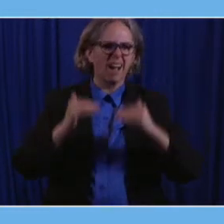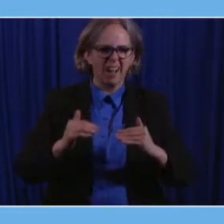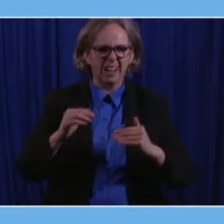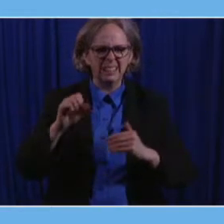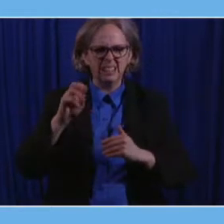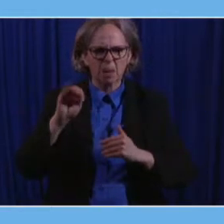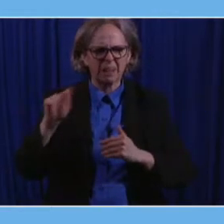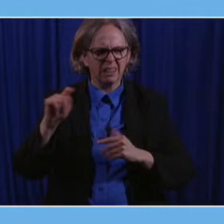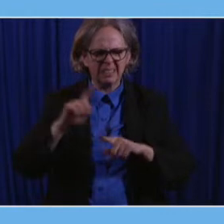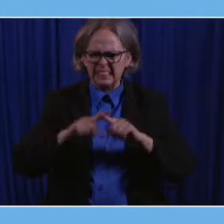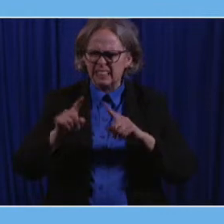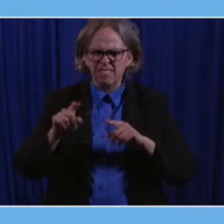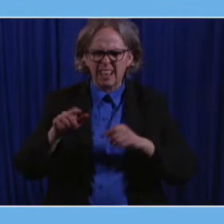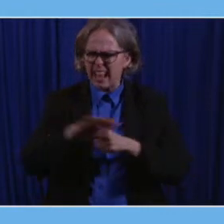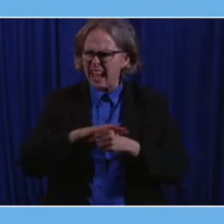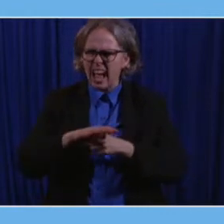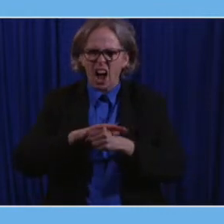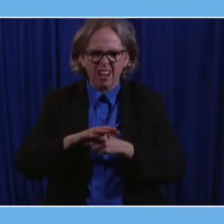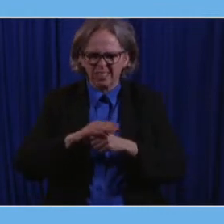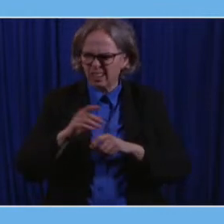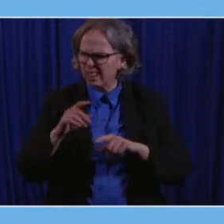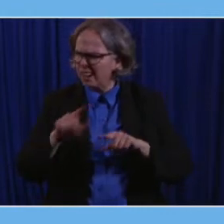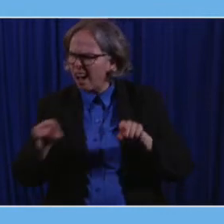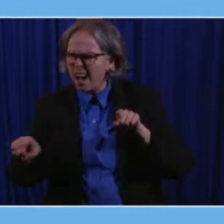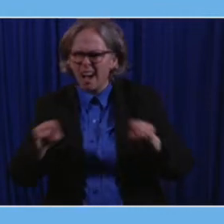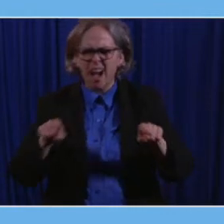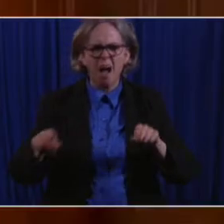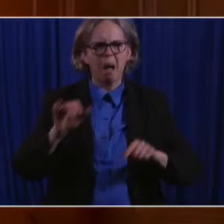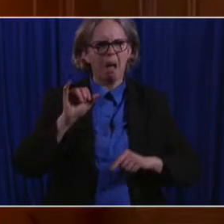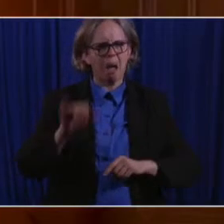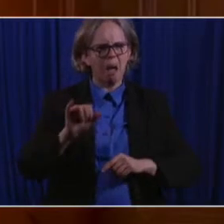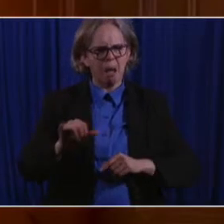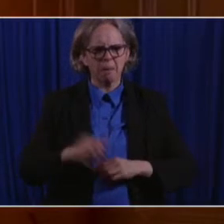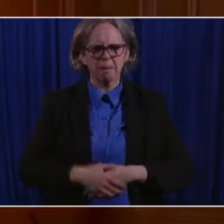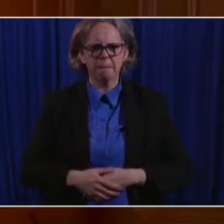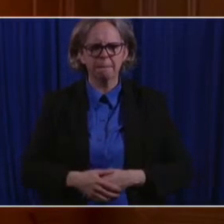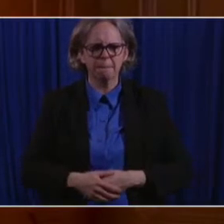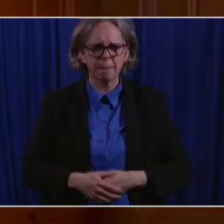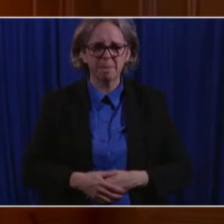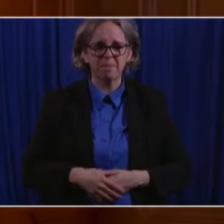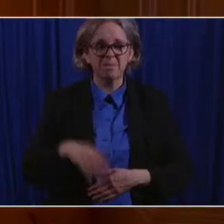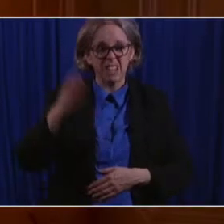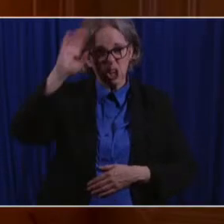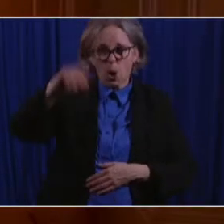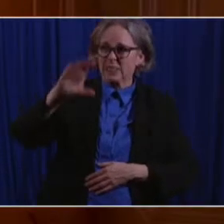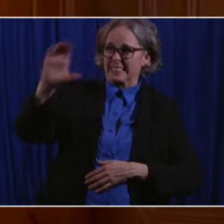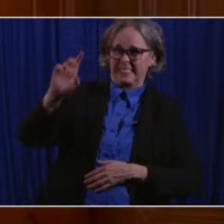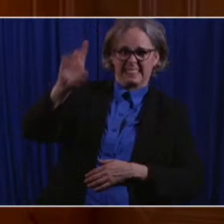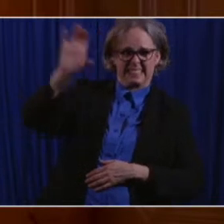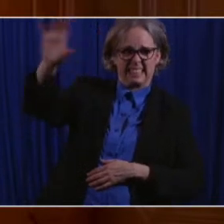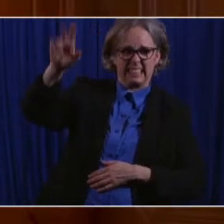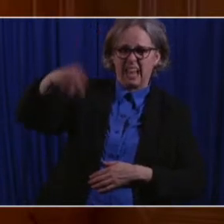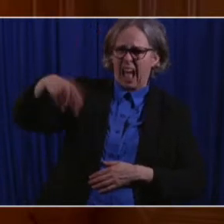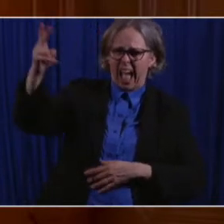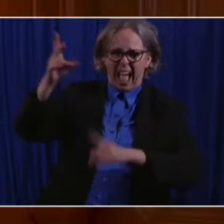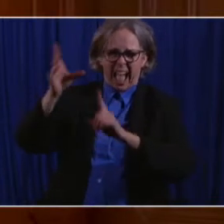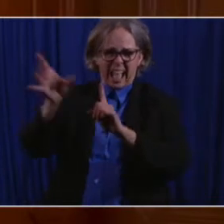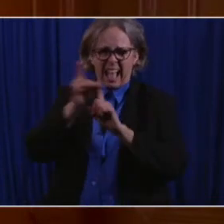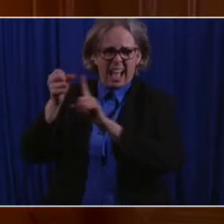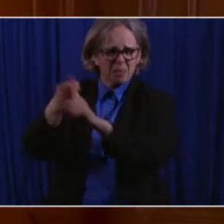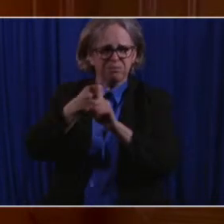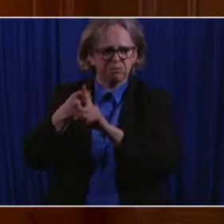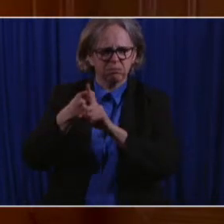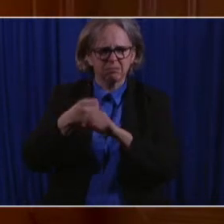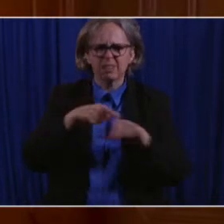our top two incidents. And again, the incidence is about 2.5 times what the CDC calls a high incidence